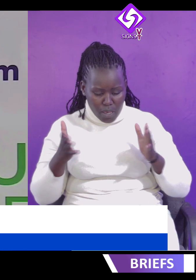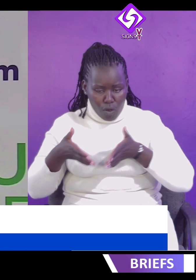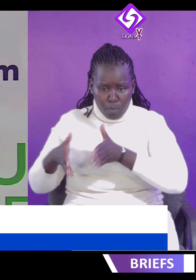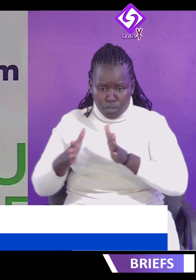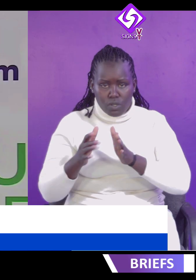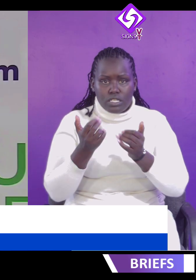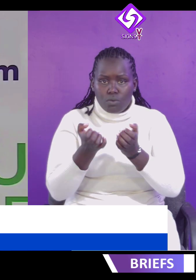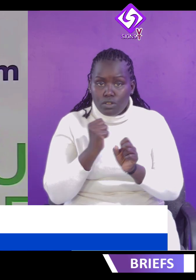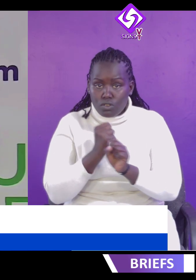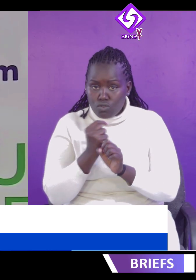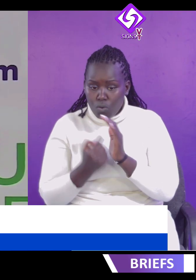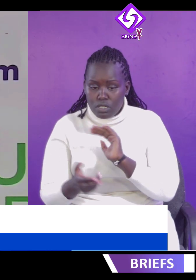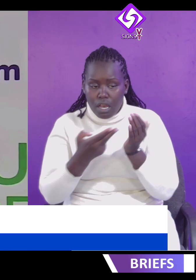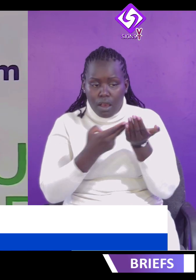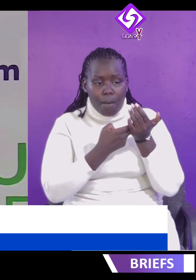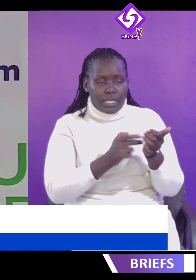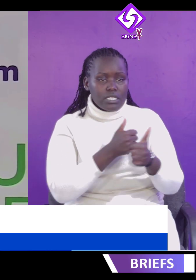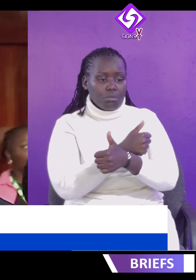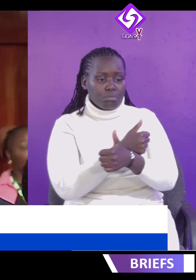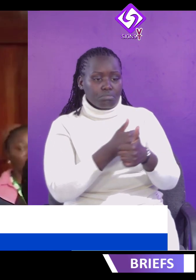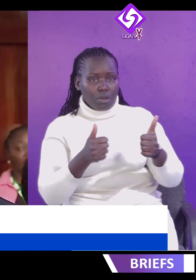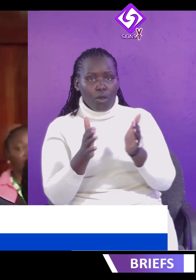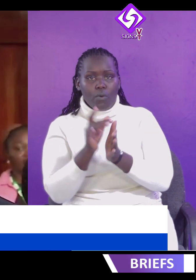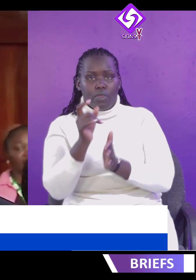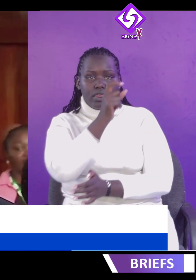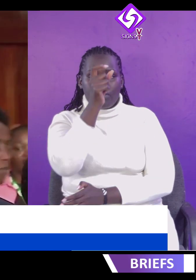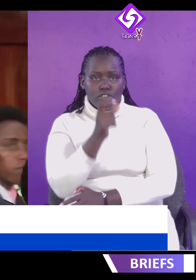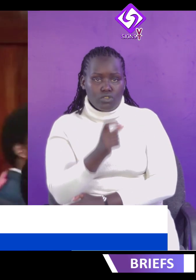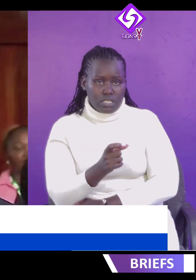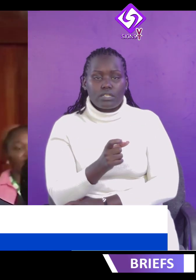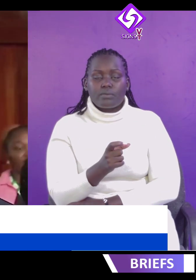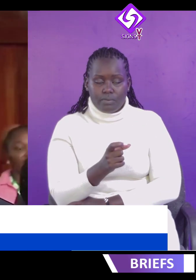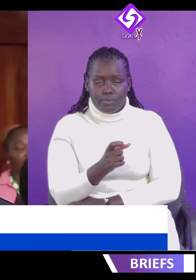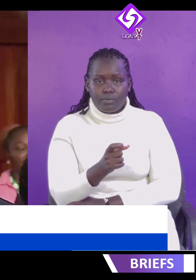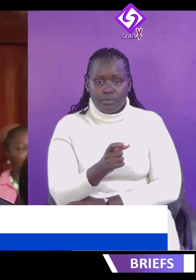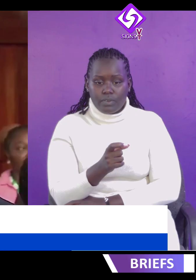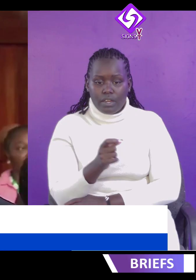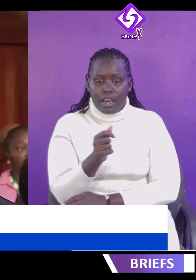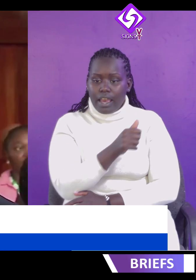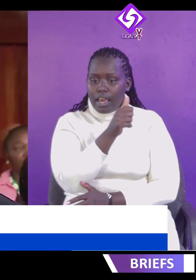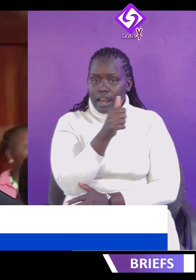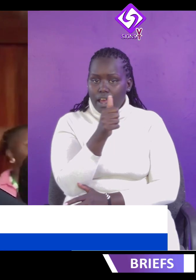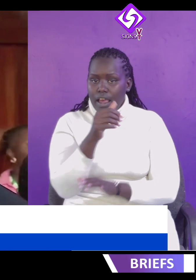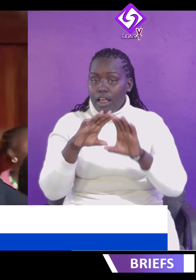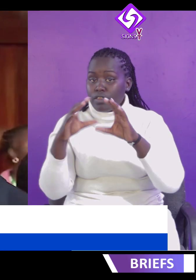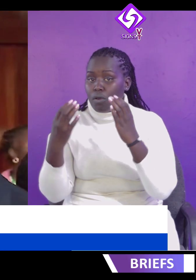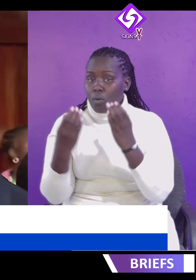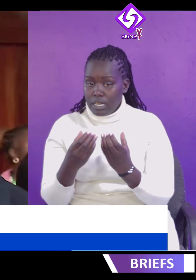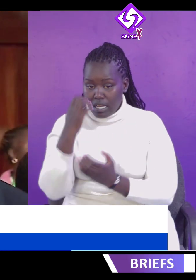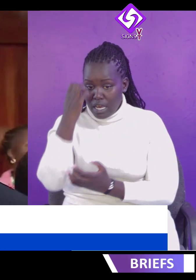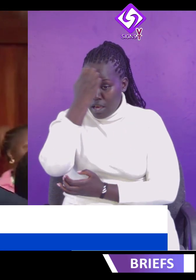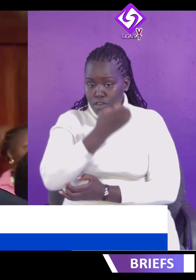do is partner properly with the regions, the rest of the world, the European